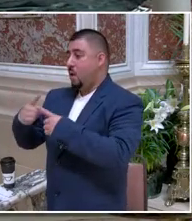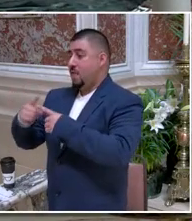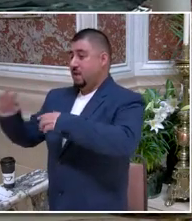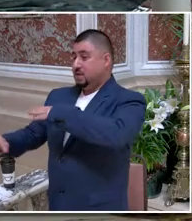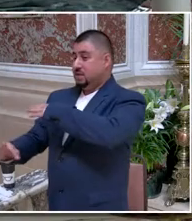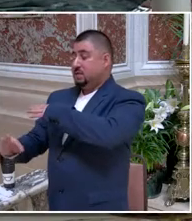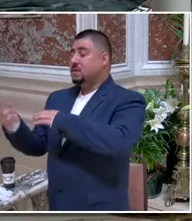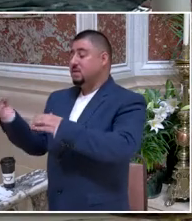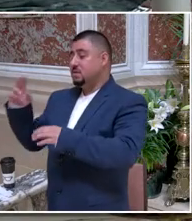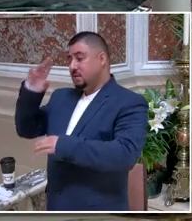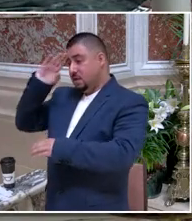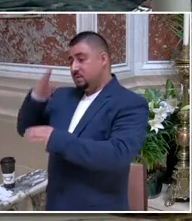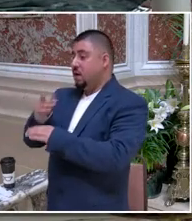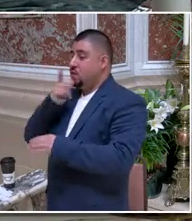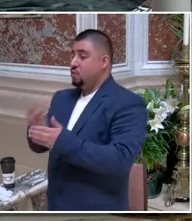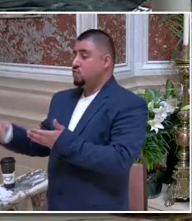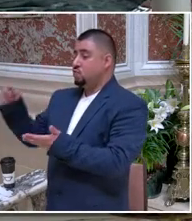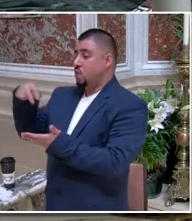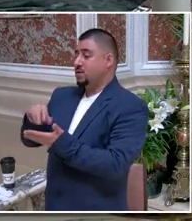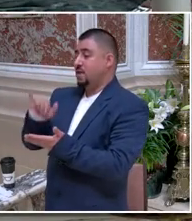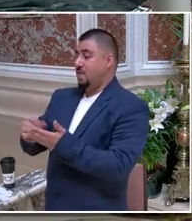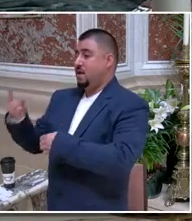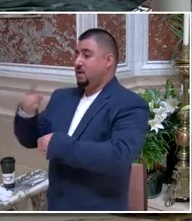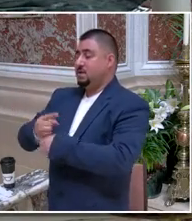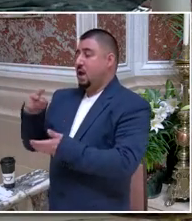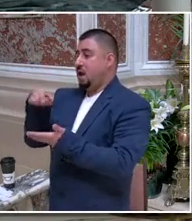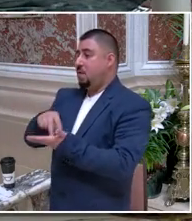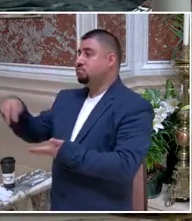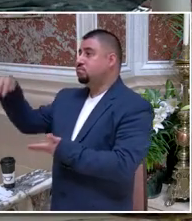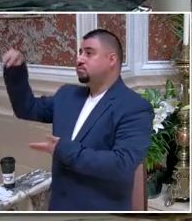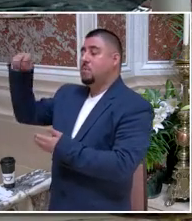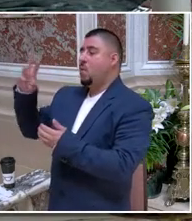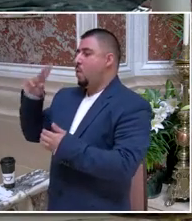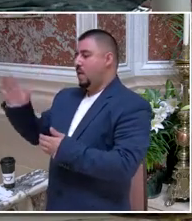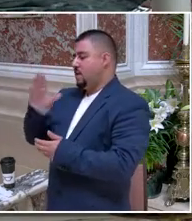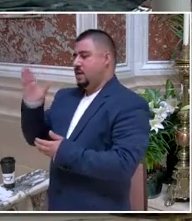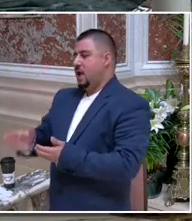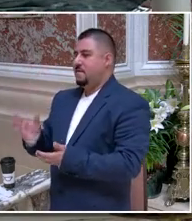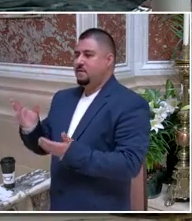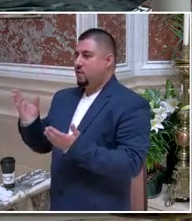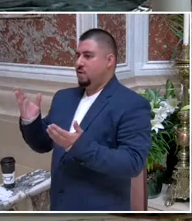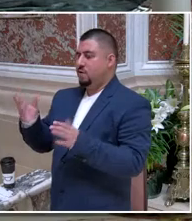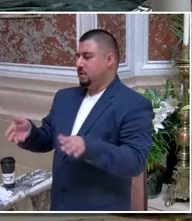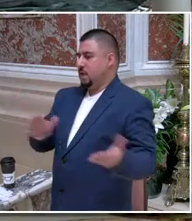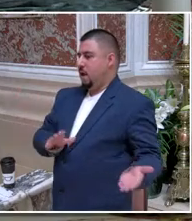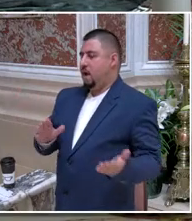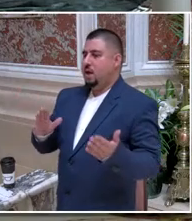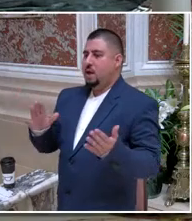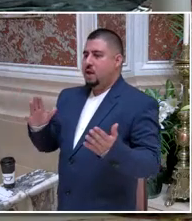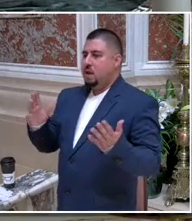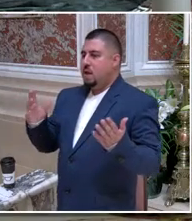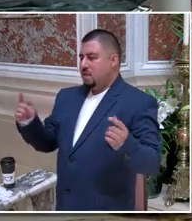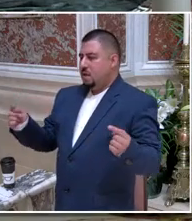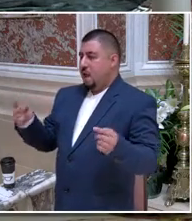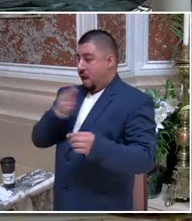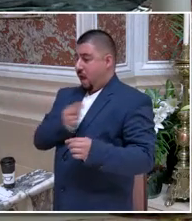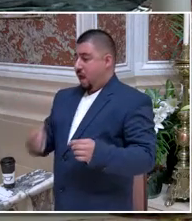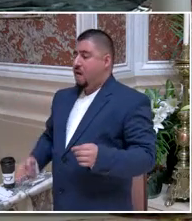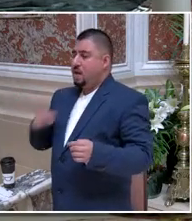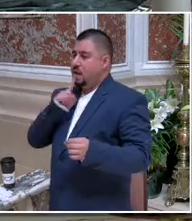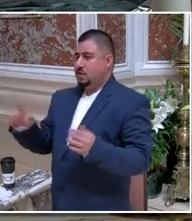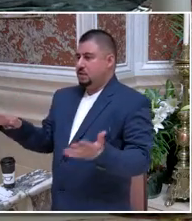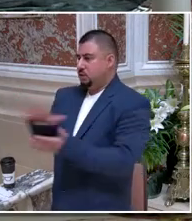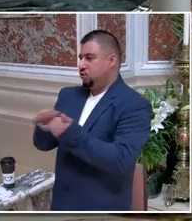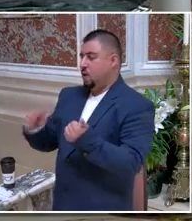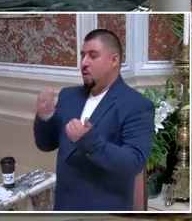will never set. Darkness is forever banished because of this new